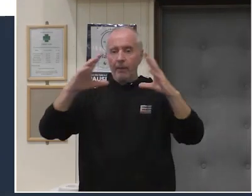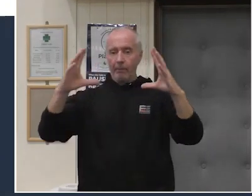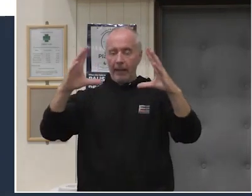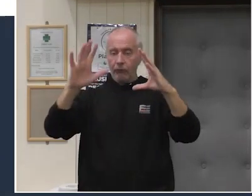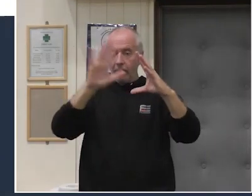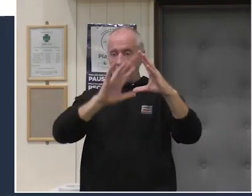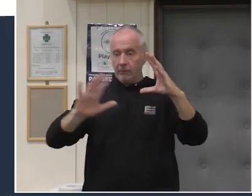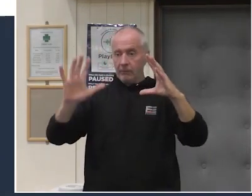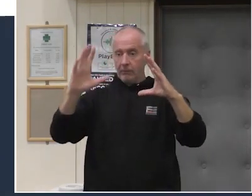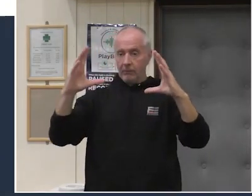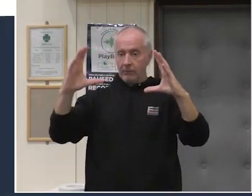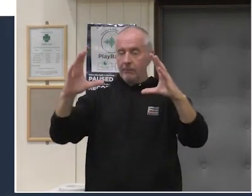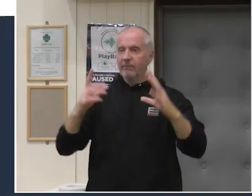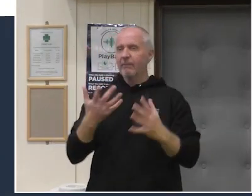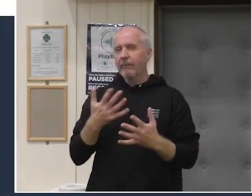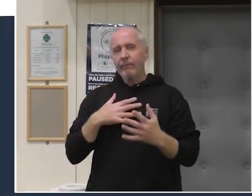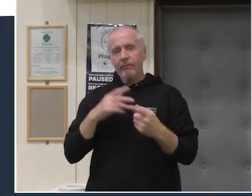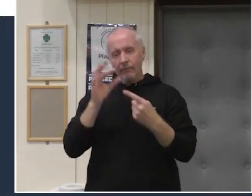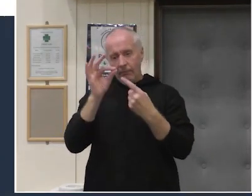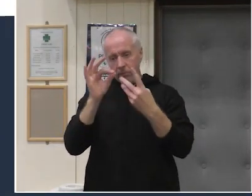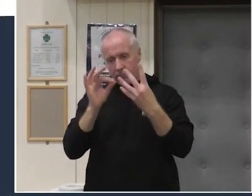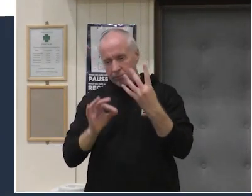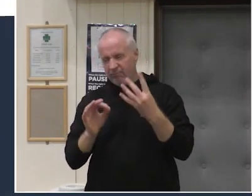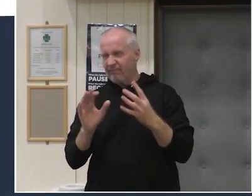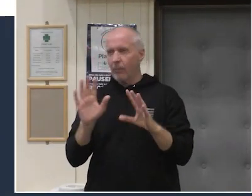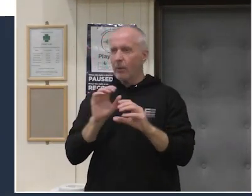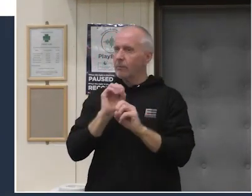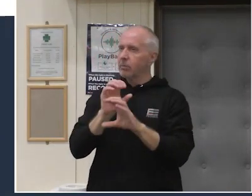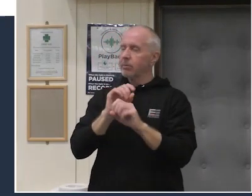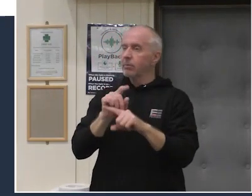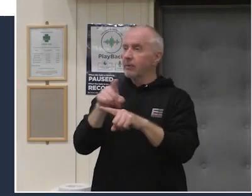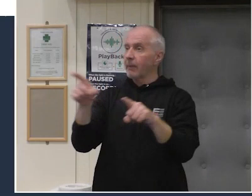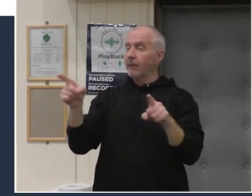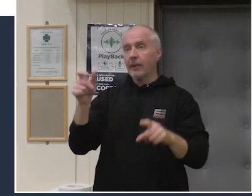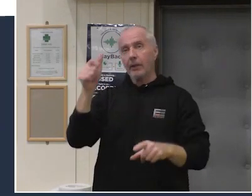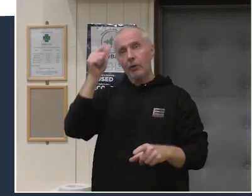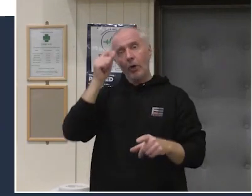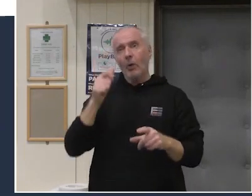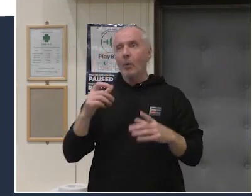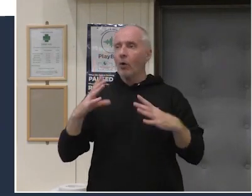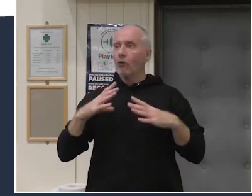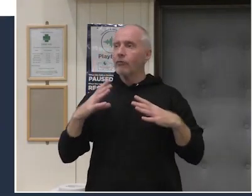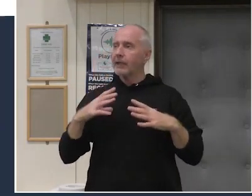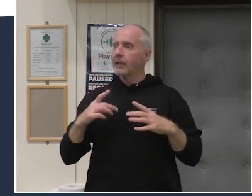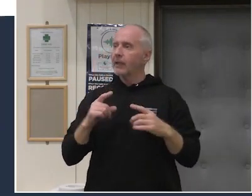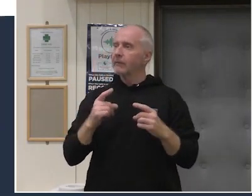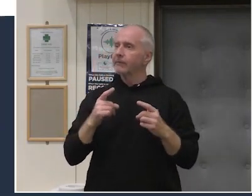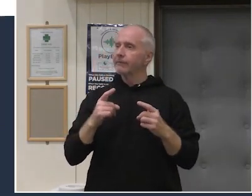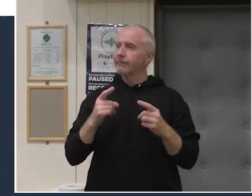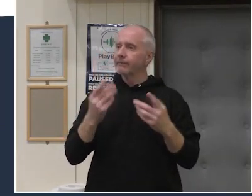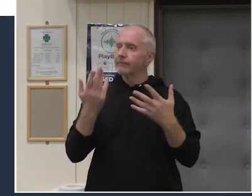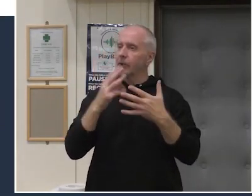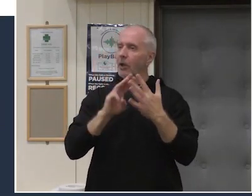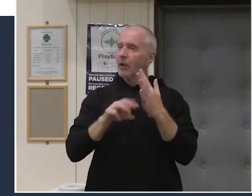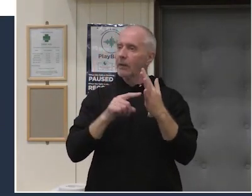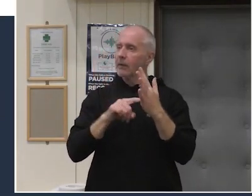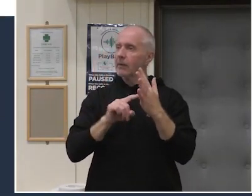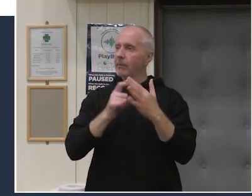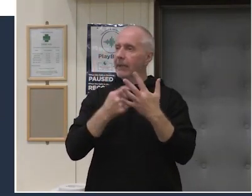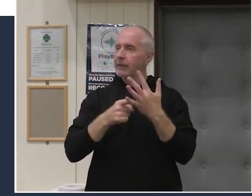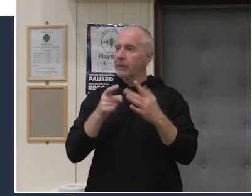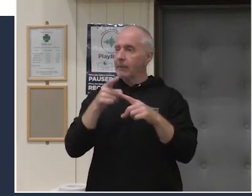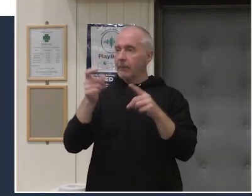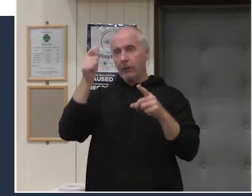who has heard about it before or has heard about the dark matter problem before, this is more of an interesting point.